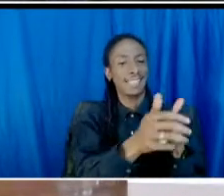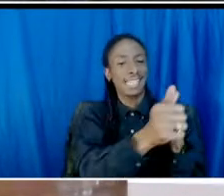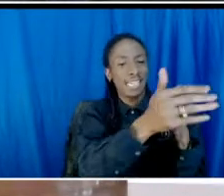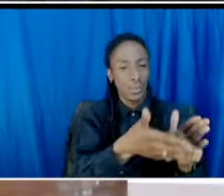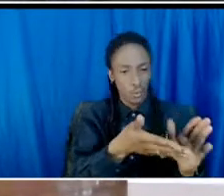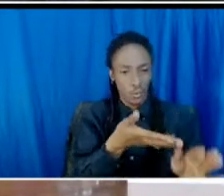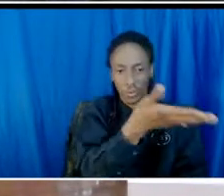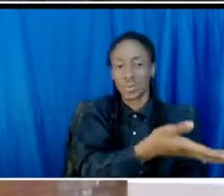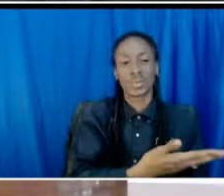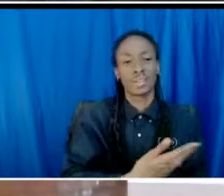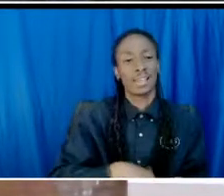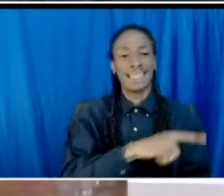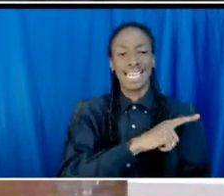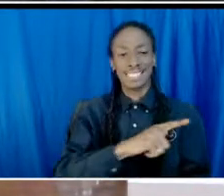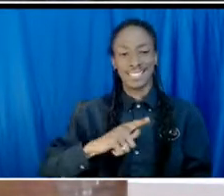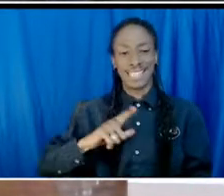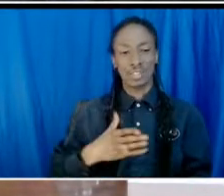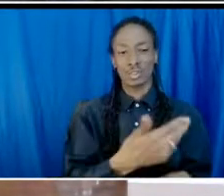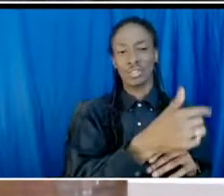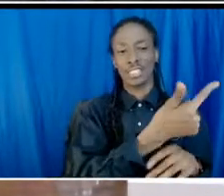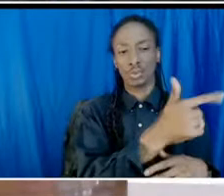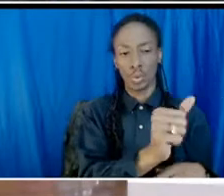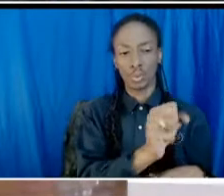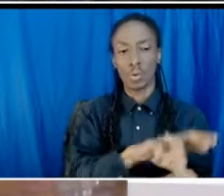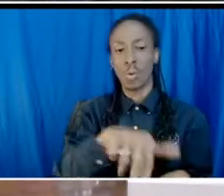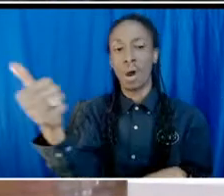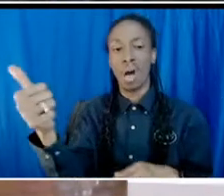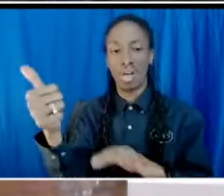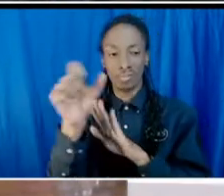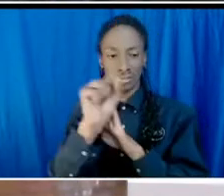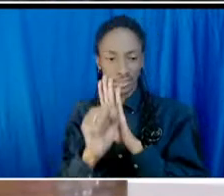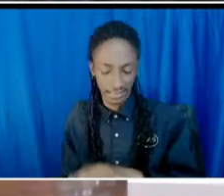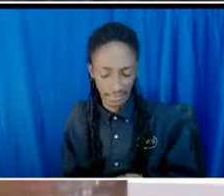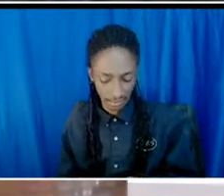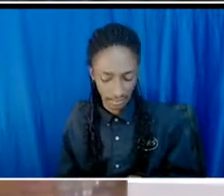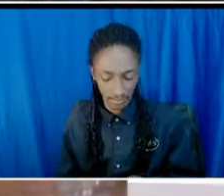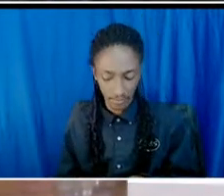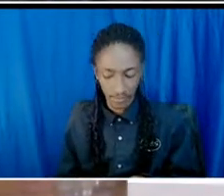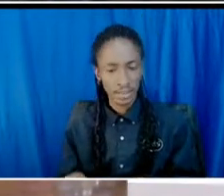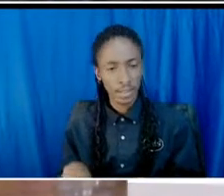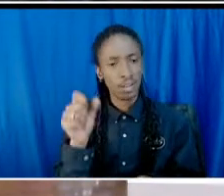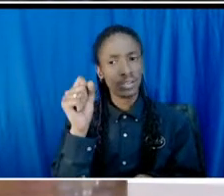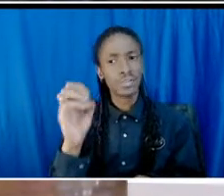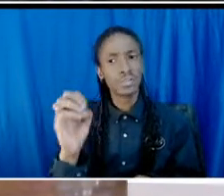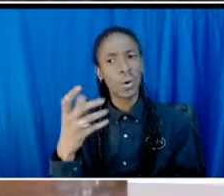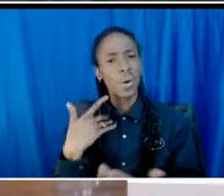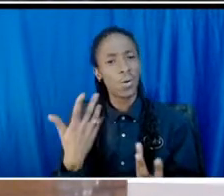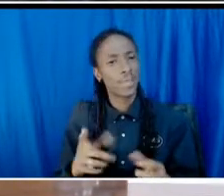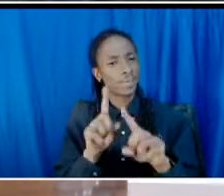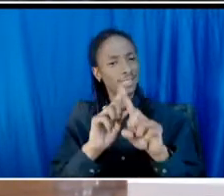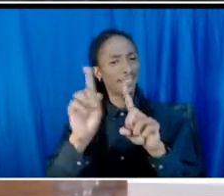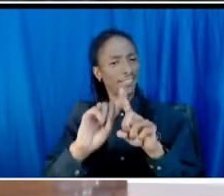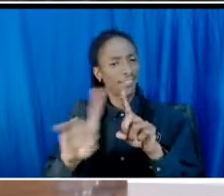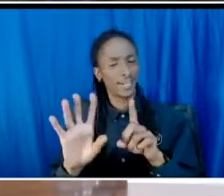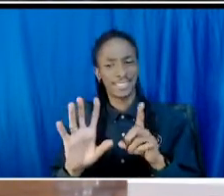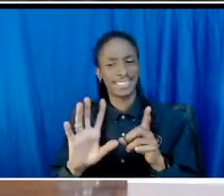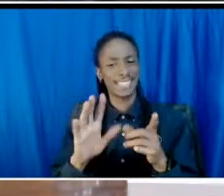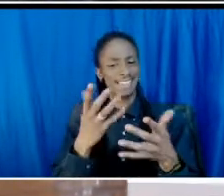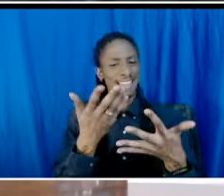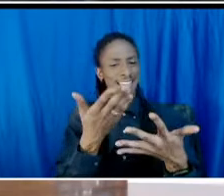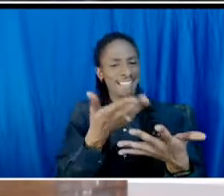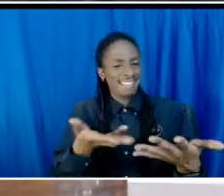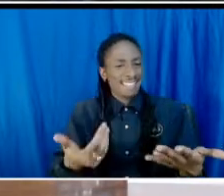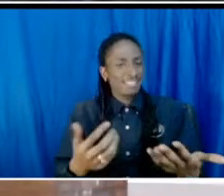other states. And so there were different things raised at different parts of, or